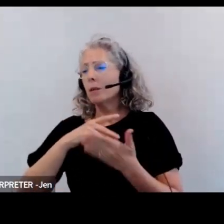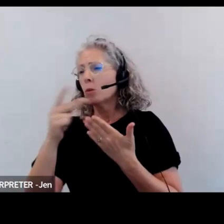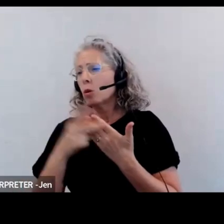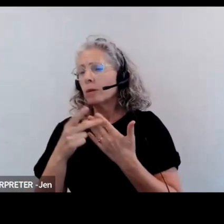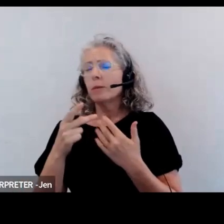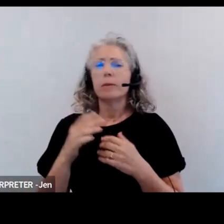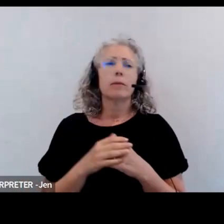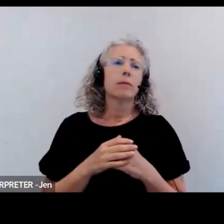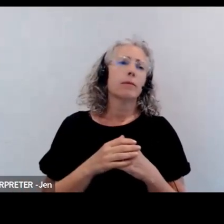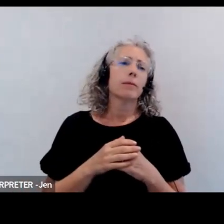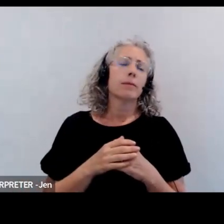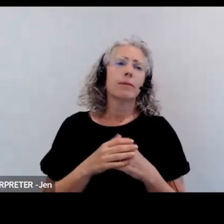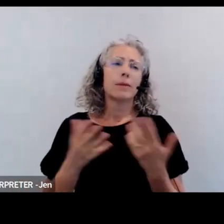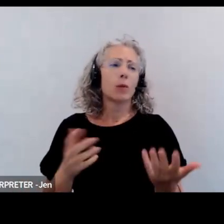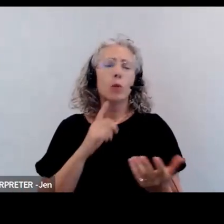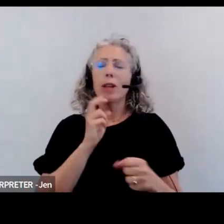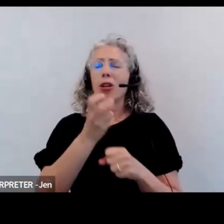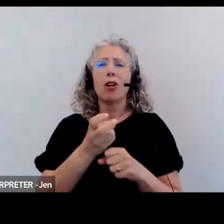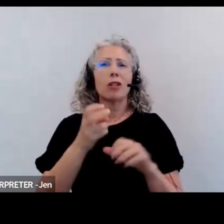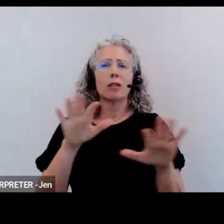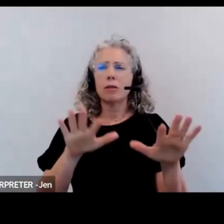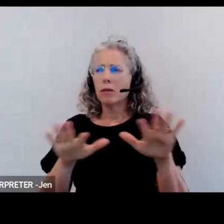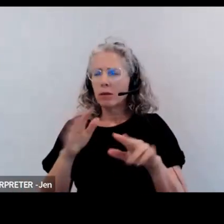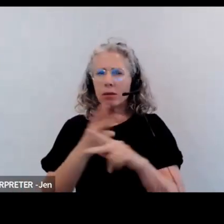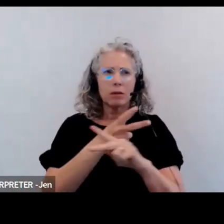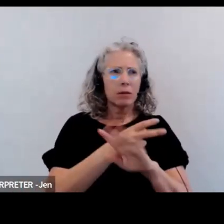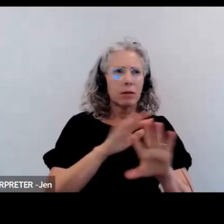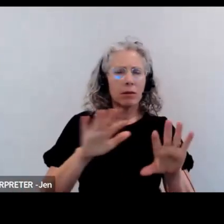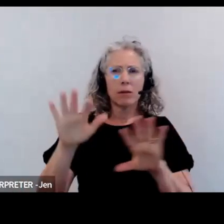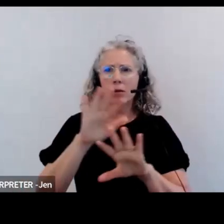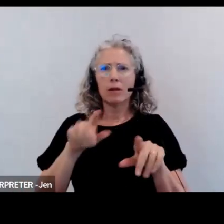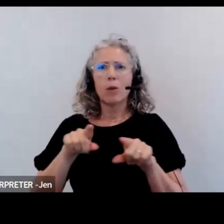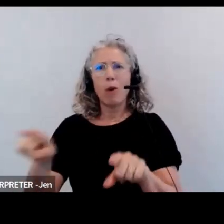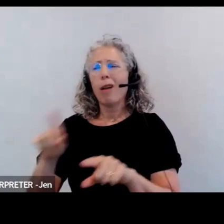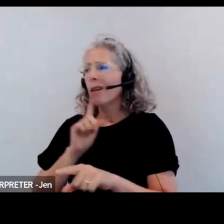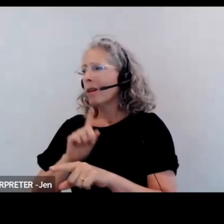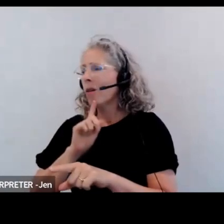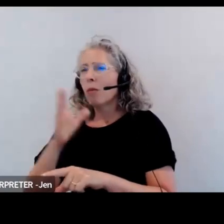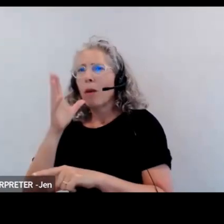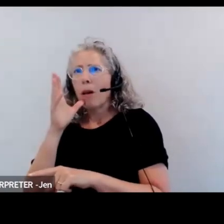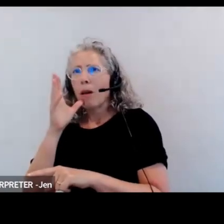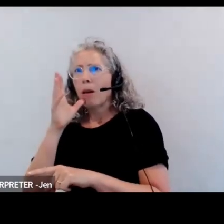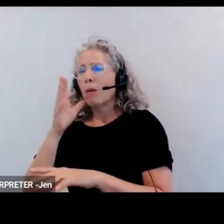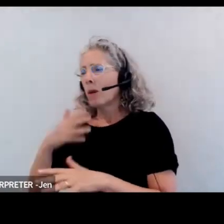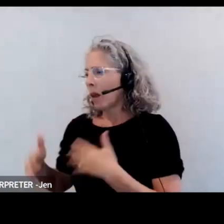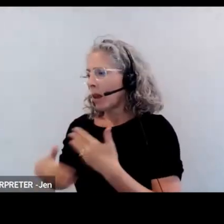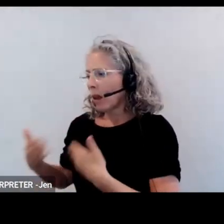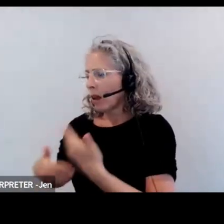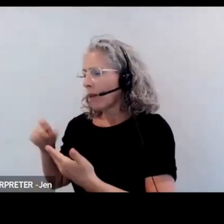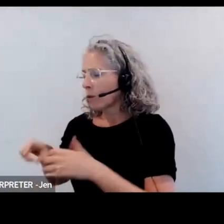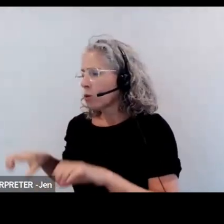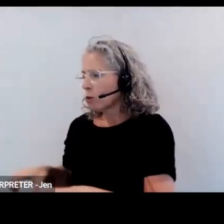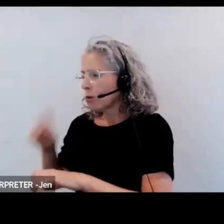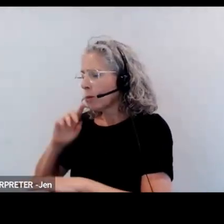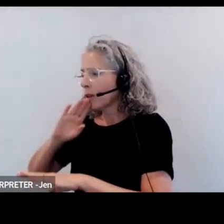and stays. And it was very hard to navigate while being a single mom and having to do all the things that I needed to do for